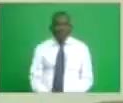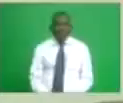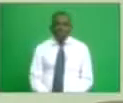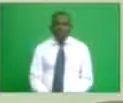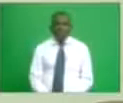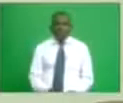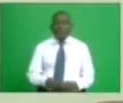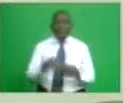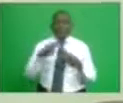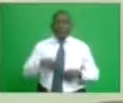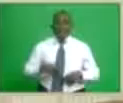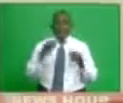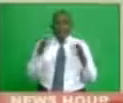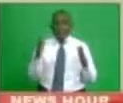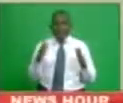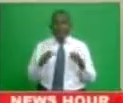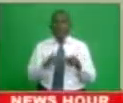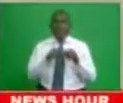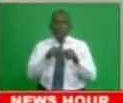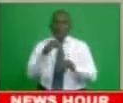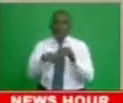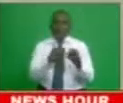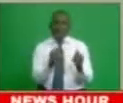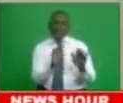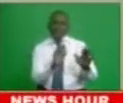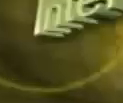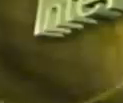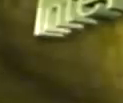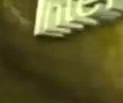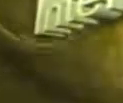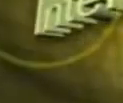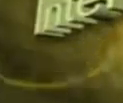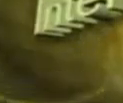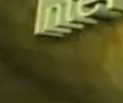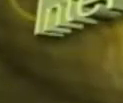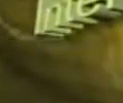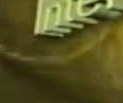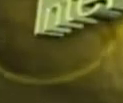And that's it for health. We'll be back with some international stories shortly.